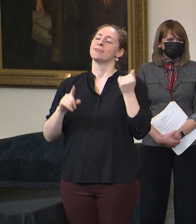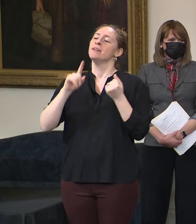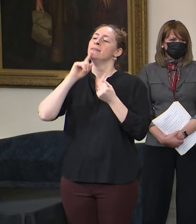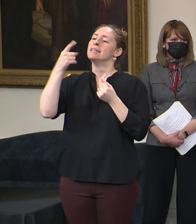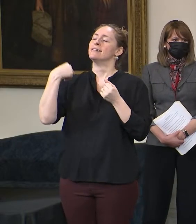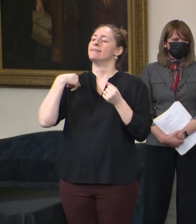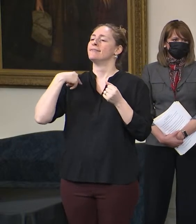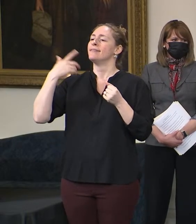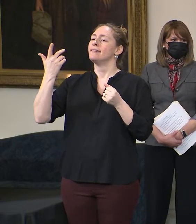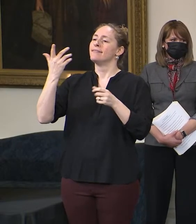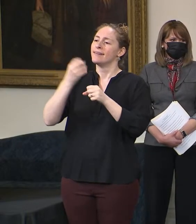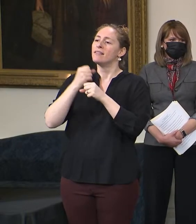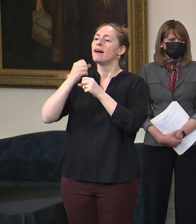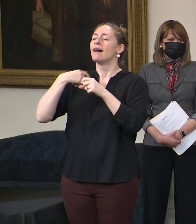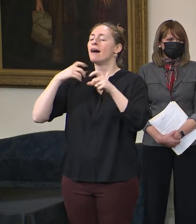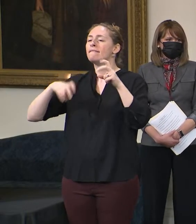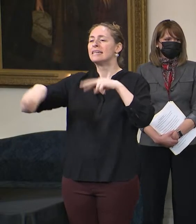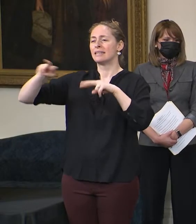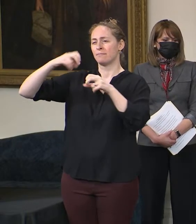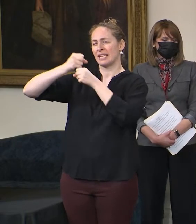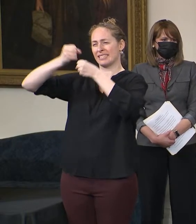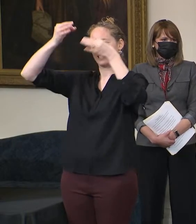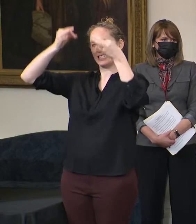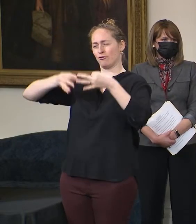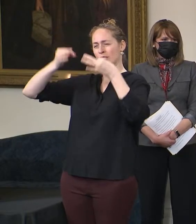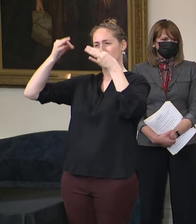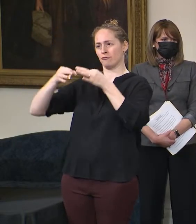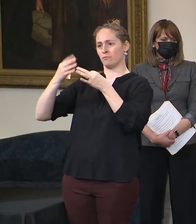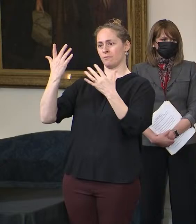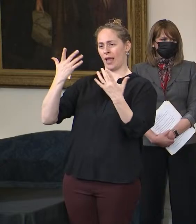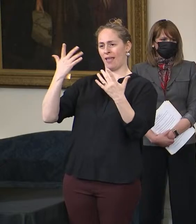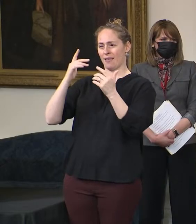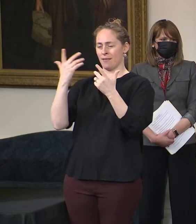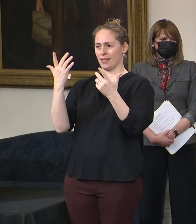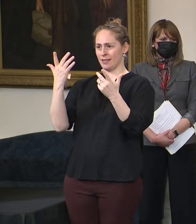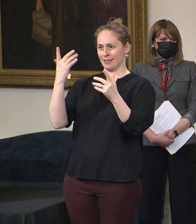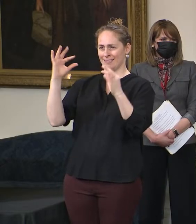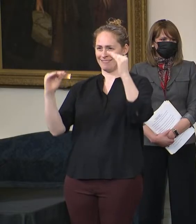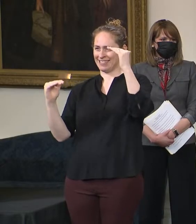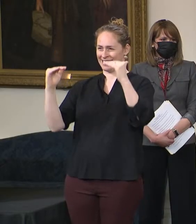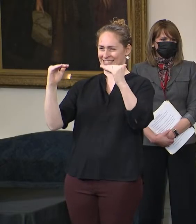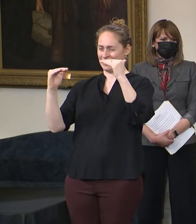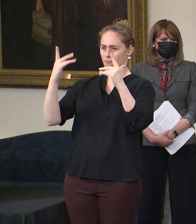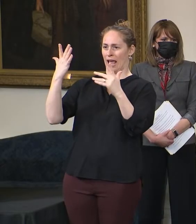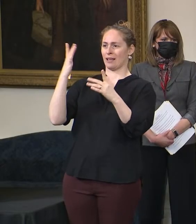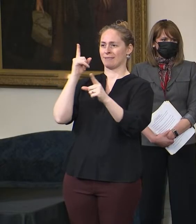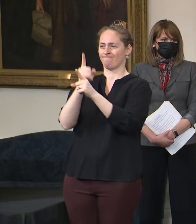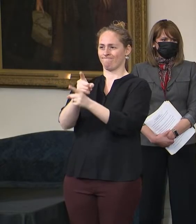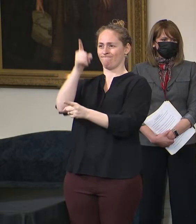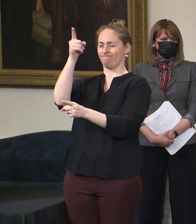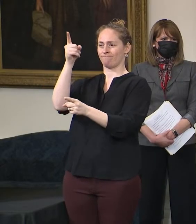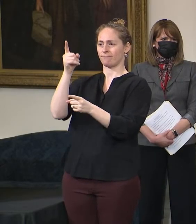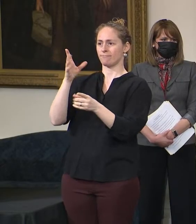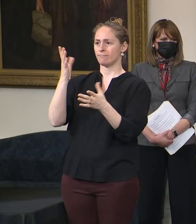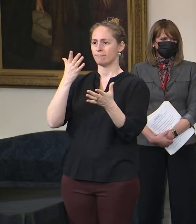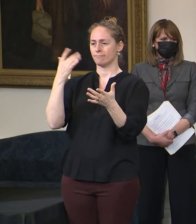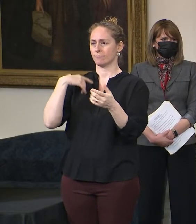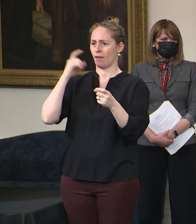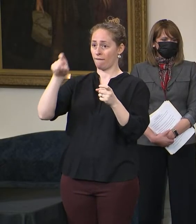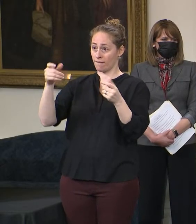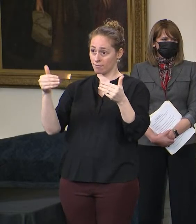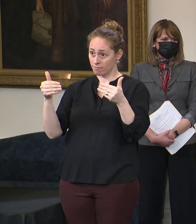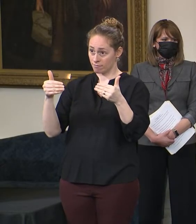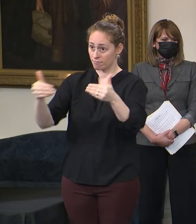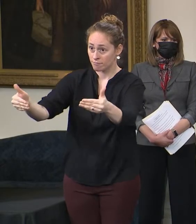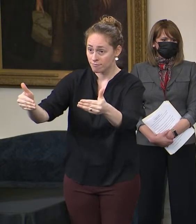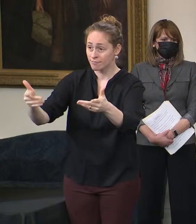based on the facts on the ground, and we're taking all the ones we believe are necessary. As from the beginning,